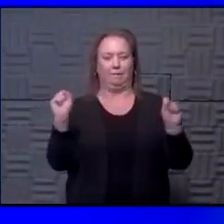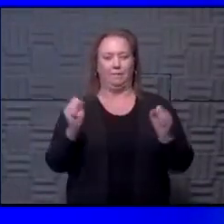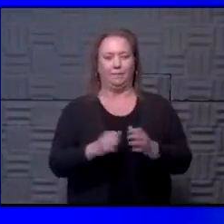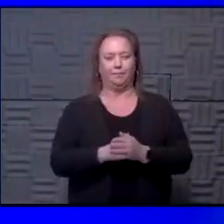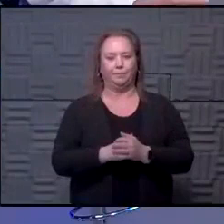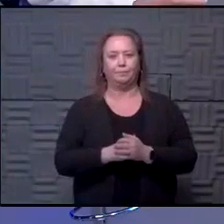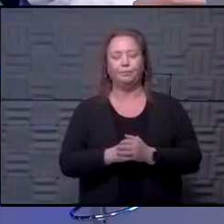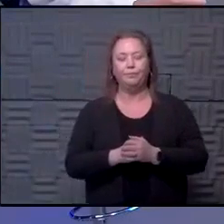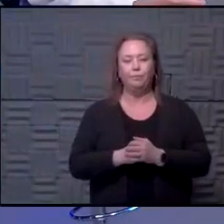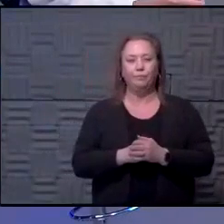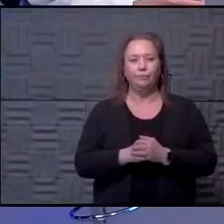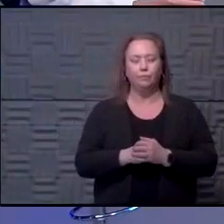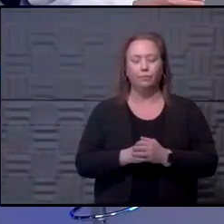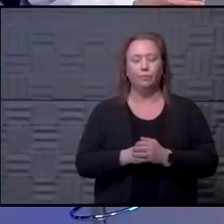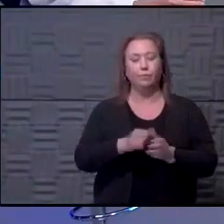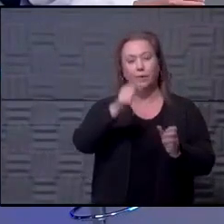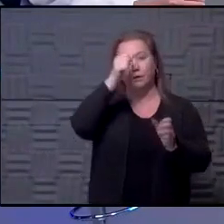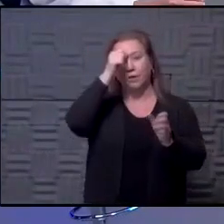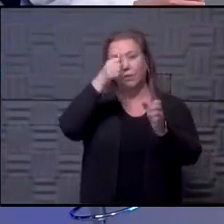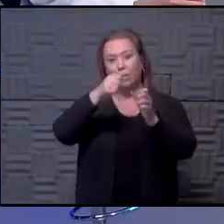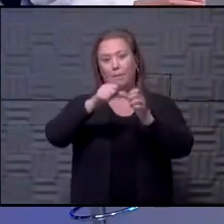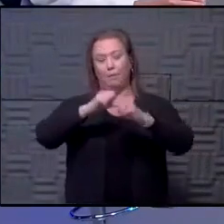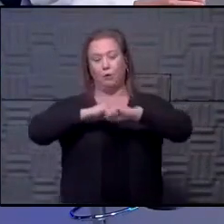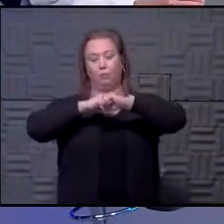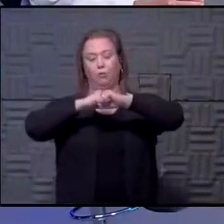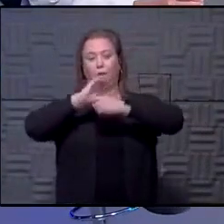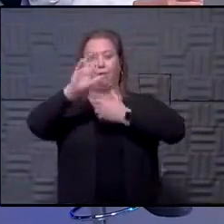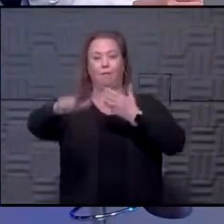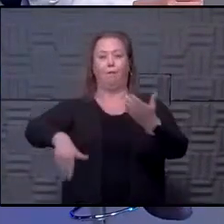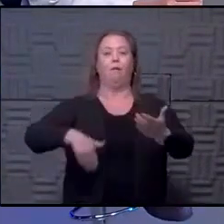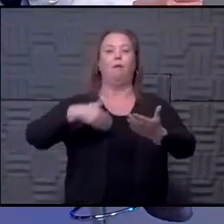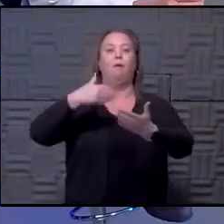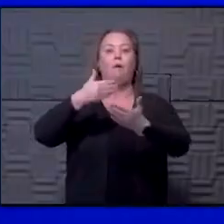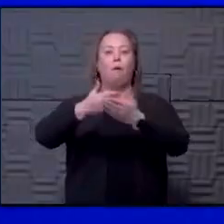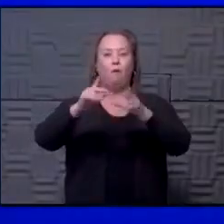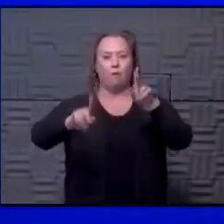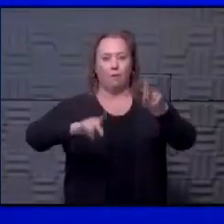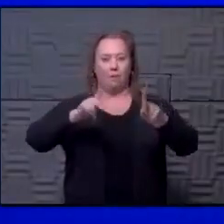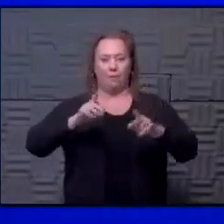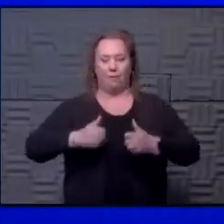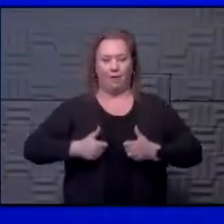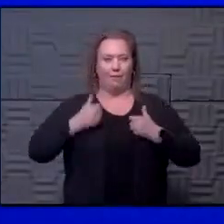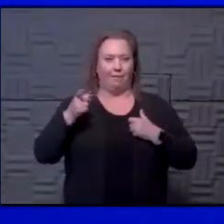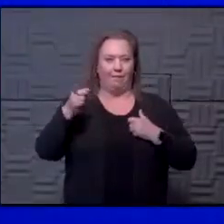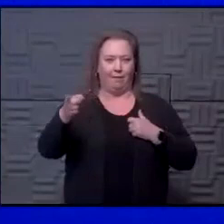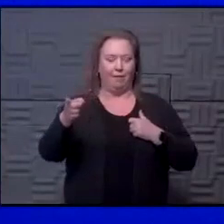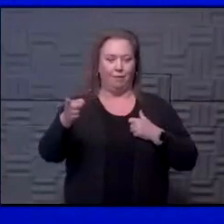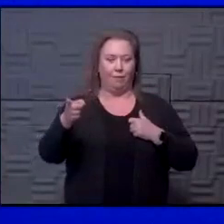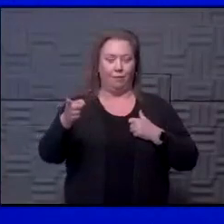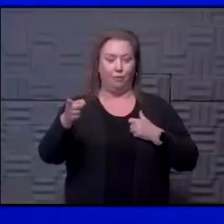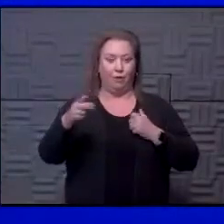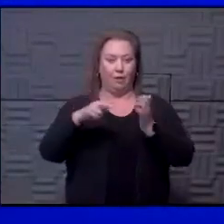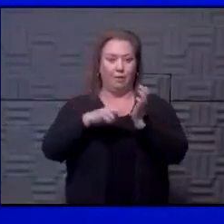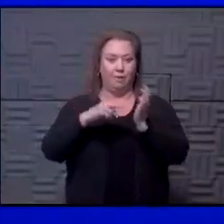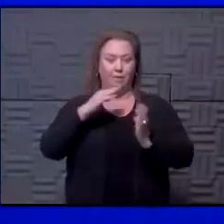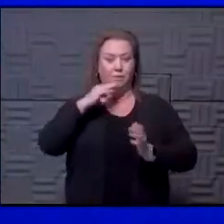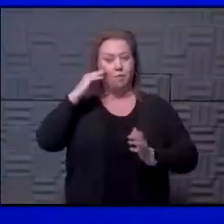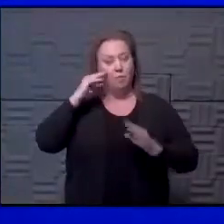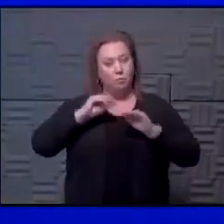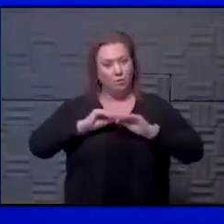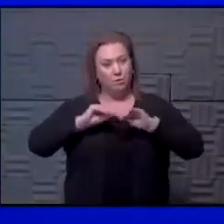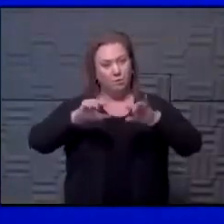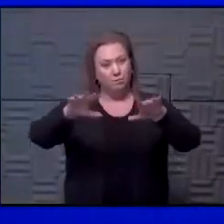that. And I think the key is, remember, you're protecting all the residents in that nursing home, because even if you could spread it, because you can still